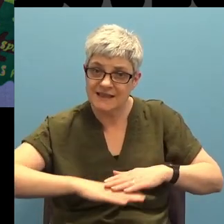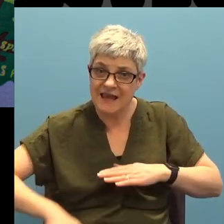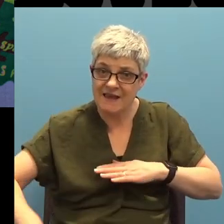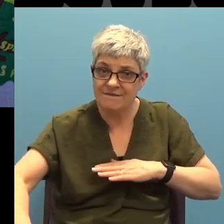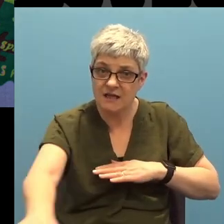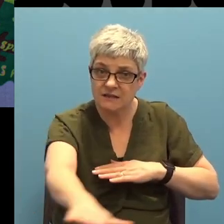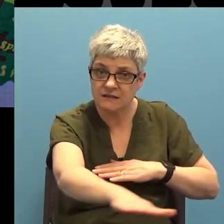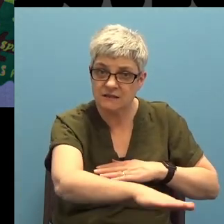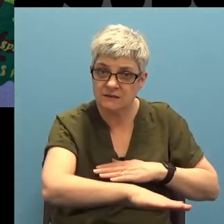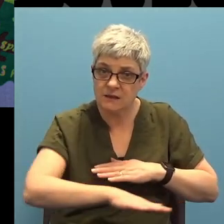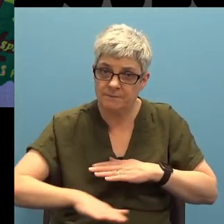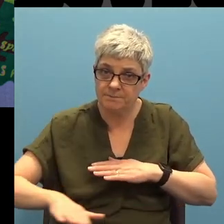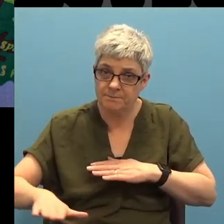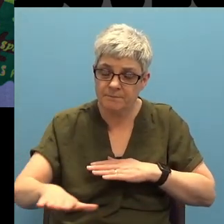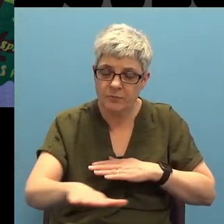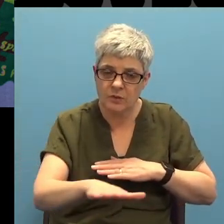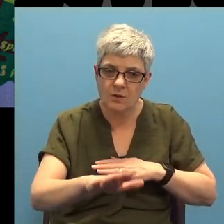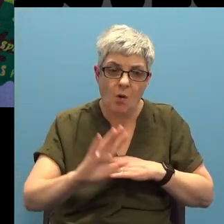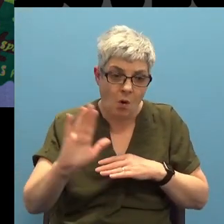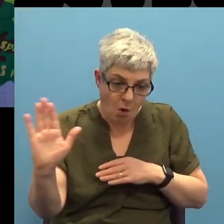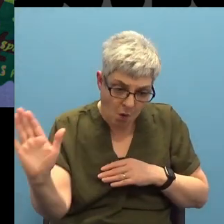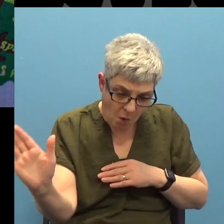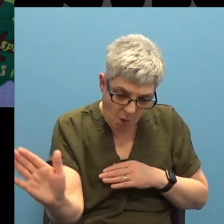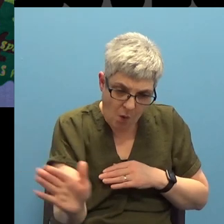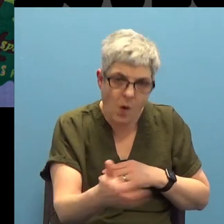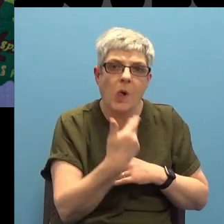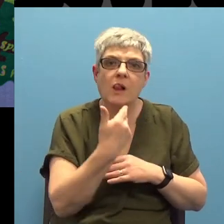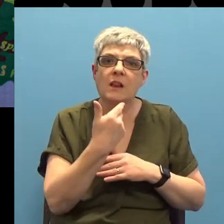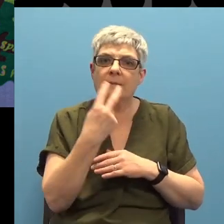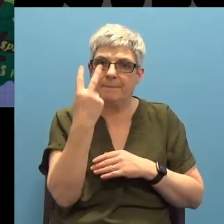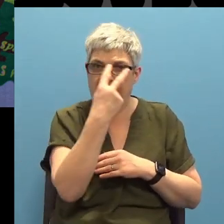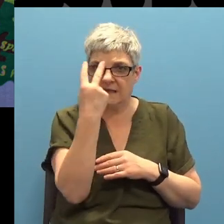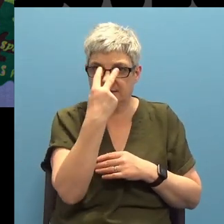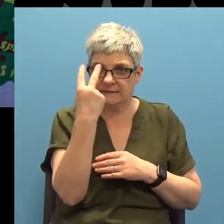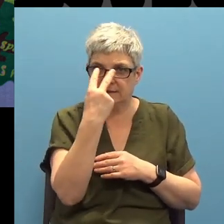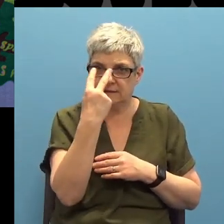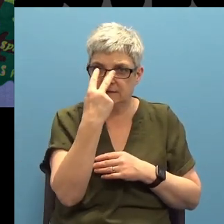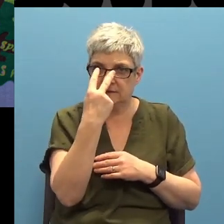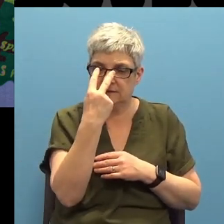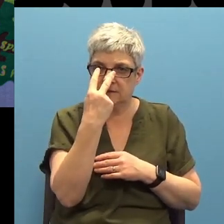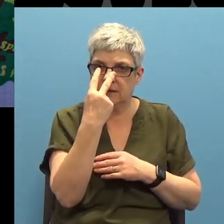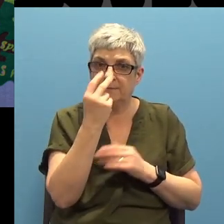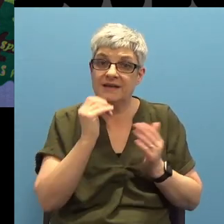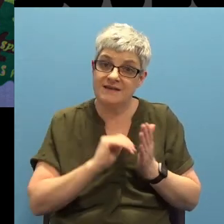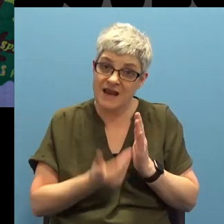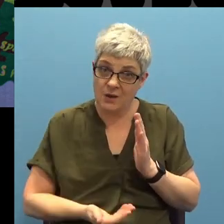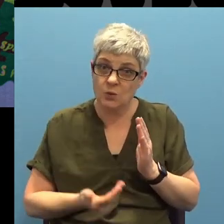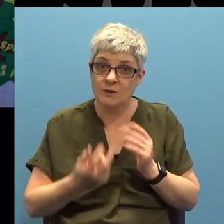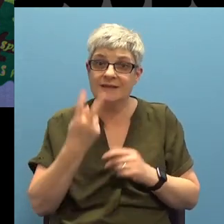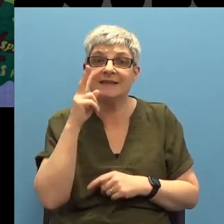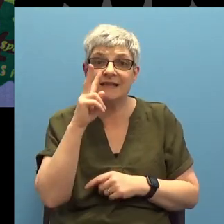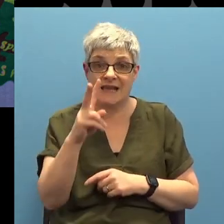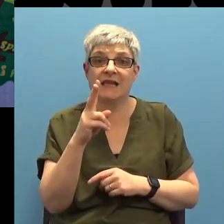All of us have been, as the hymn says, once blind, but now sees.